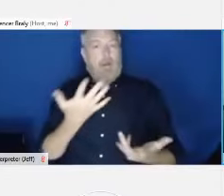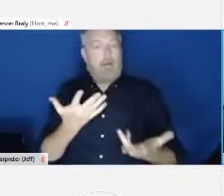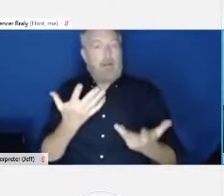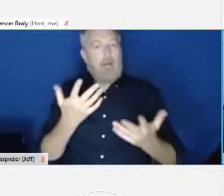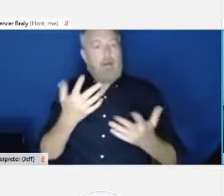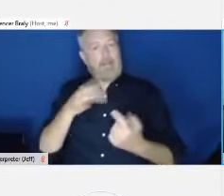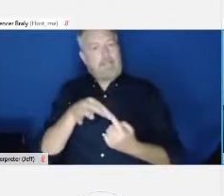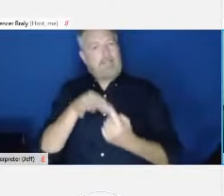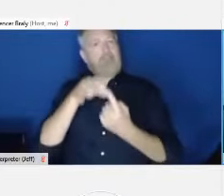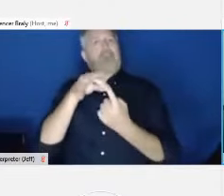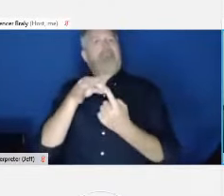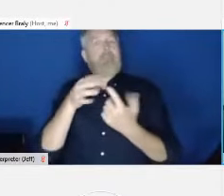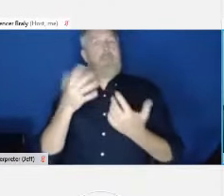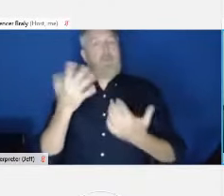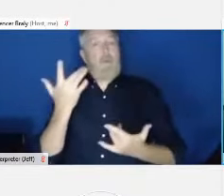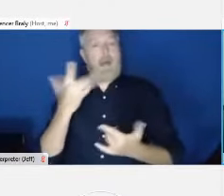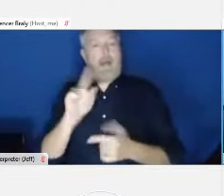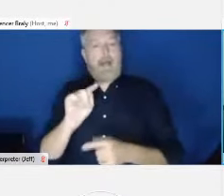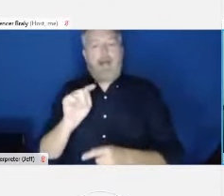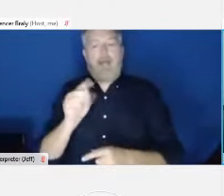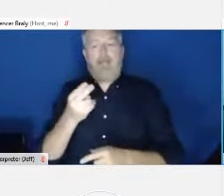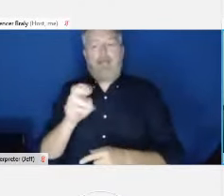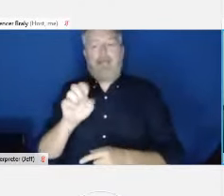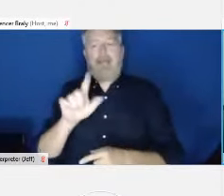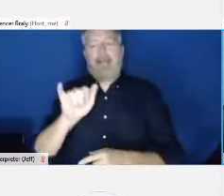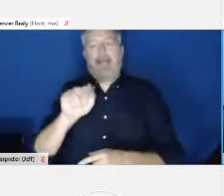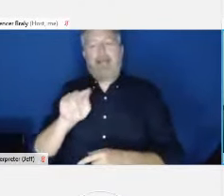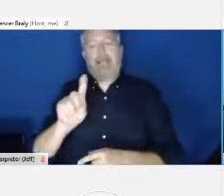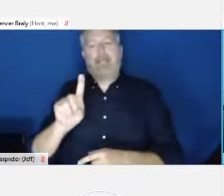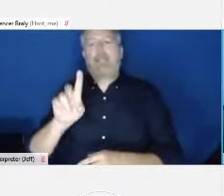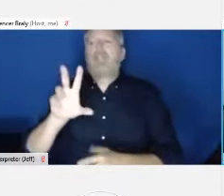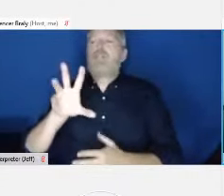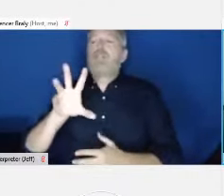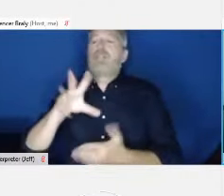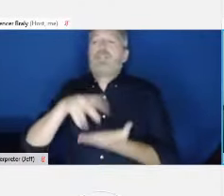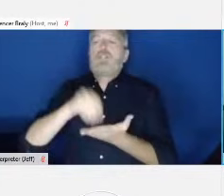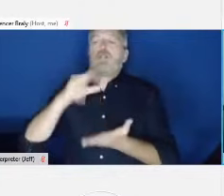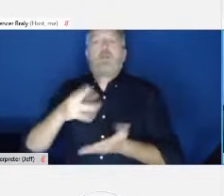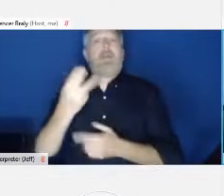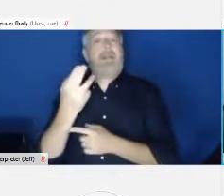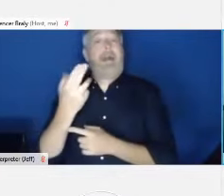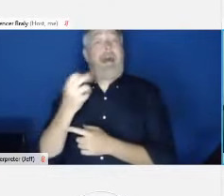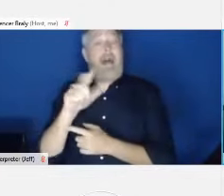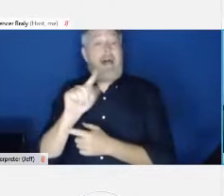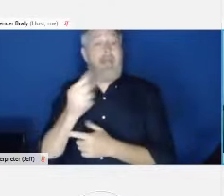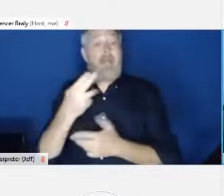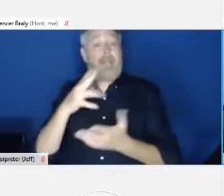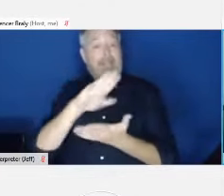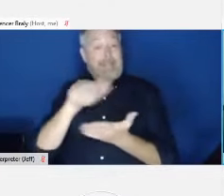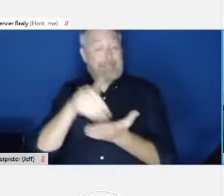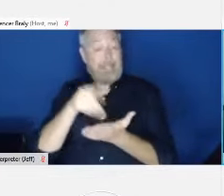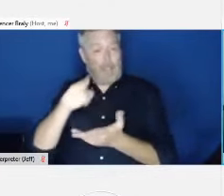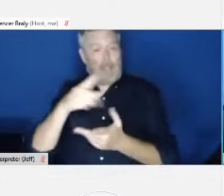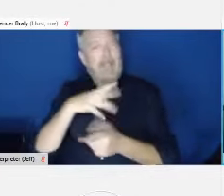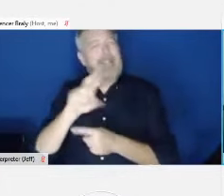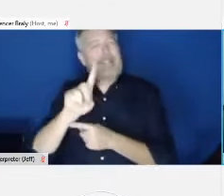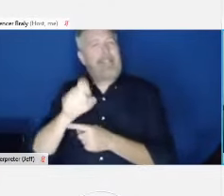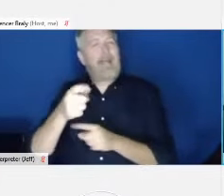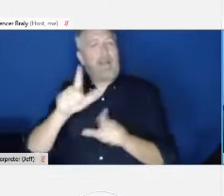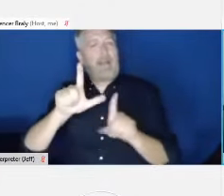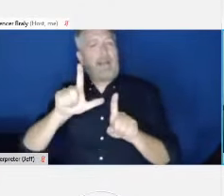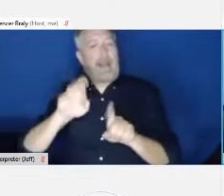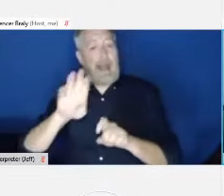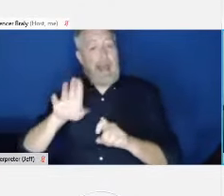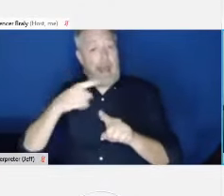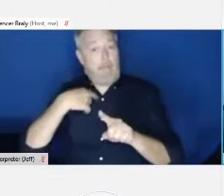the expertise of the Teelan Student Health Center and the Veterinary Diagnostic Laboratory to be able to do our